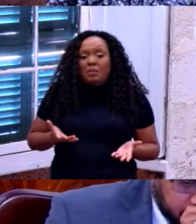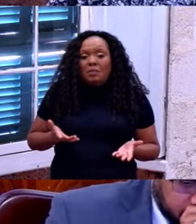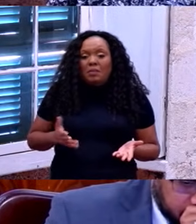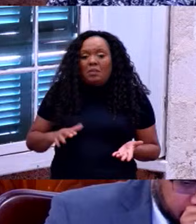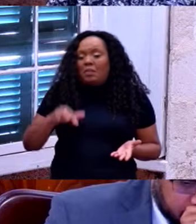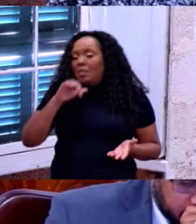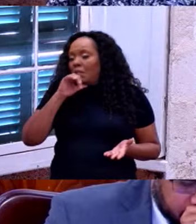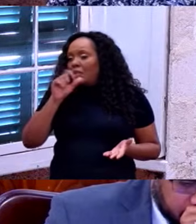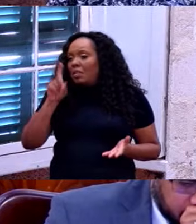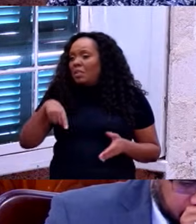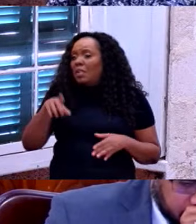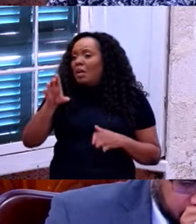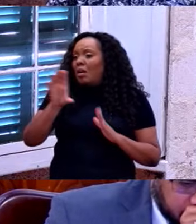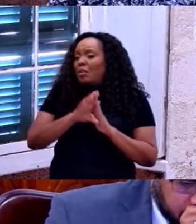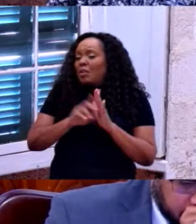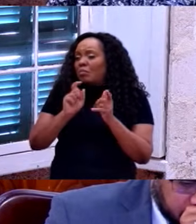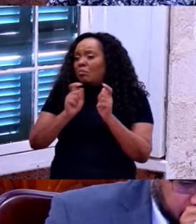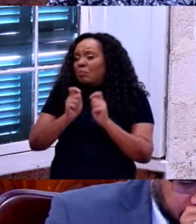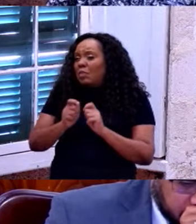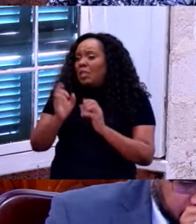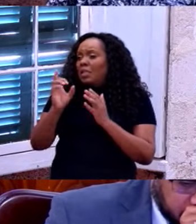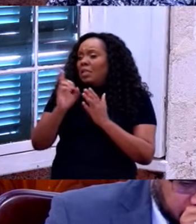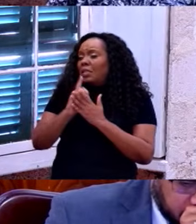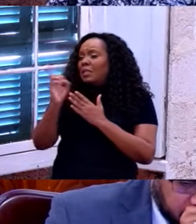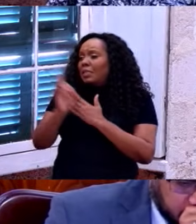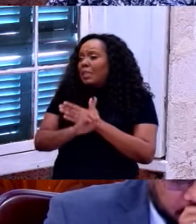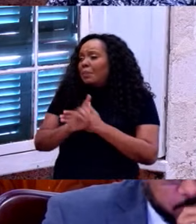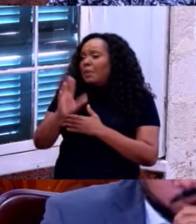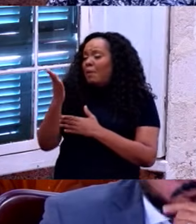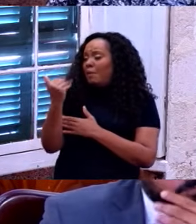December 2025 before Christmas